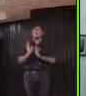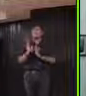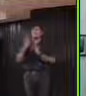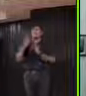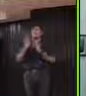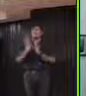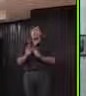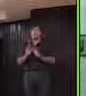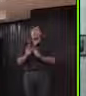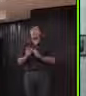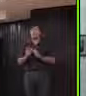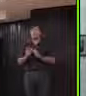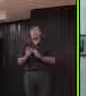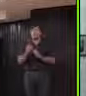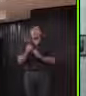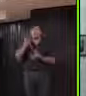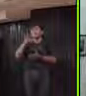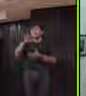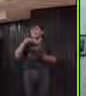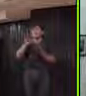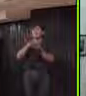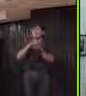the central